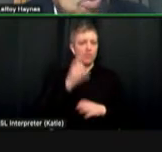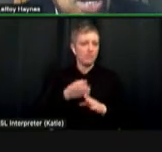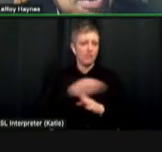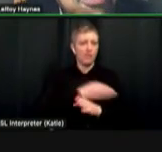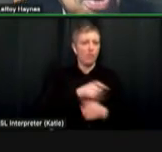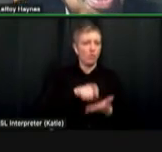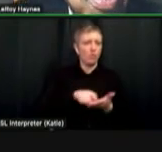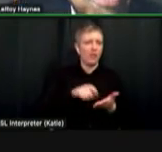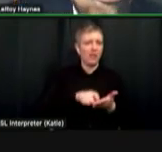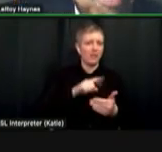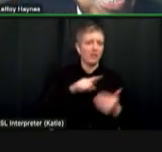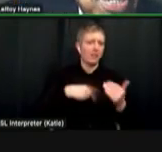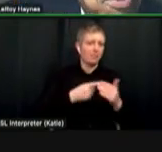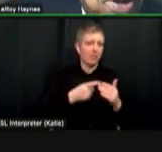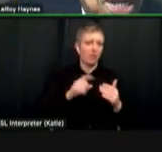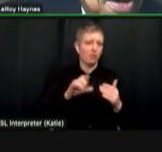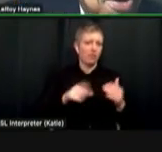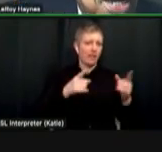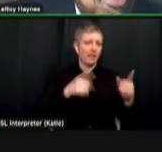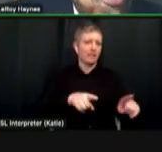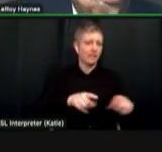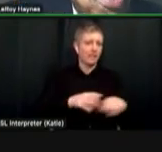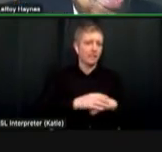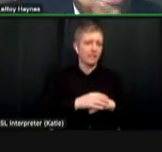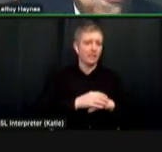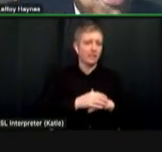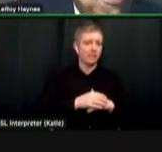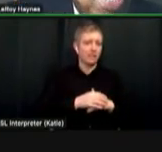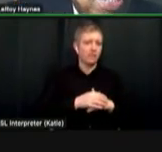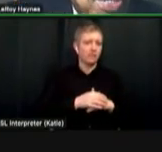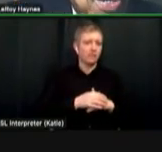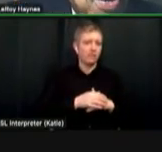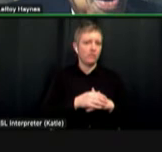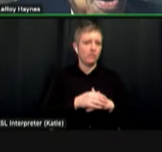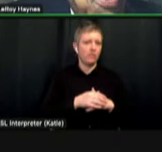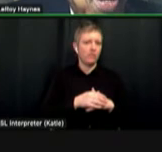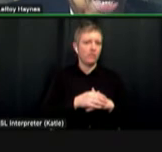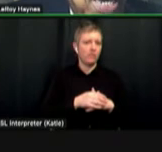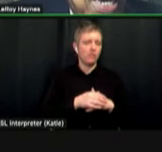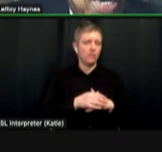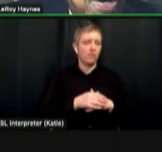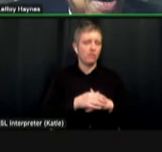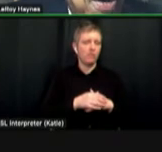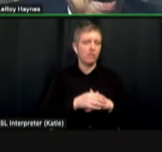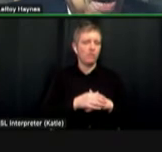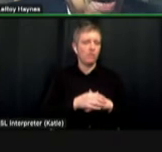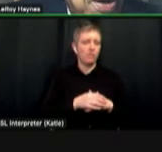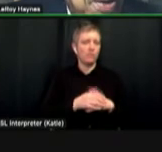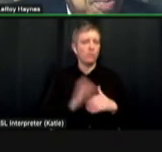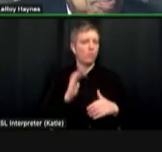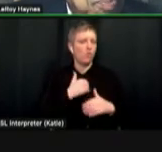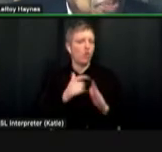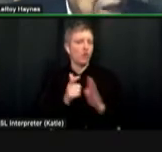that we consider this be, and our legal team consider this to be only